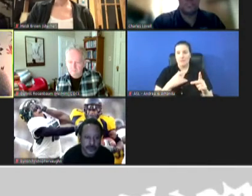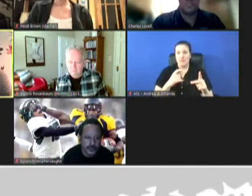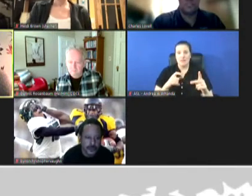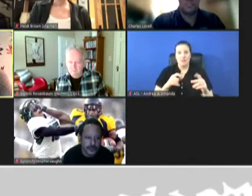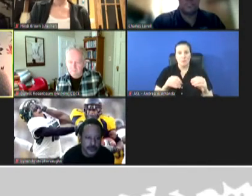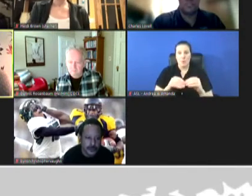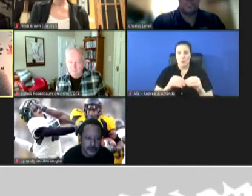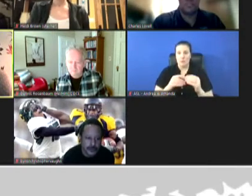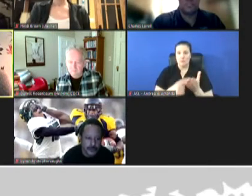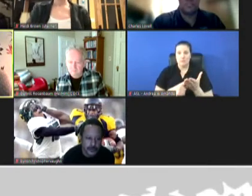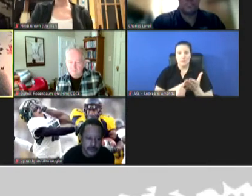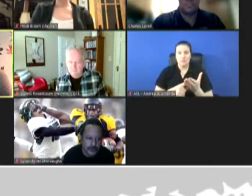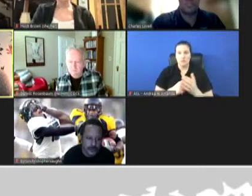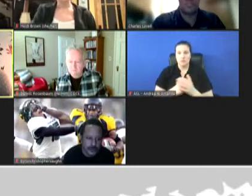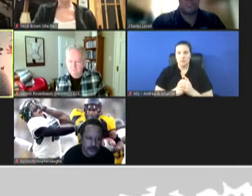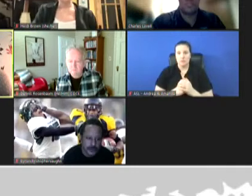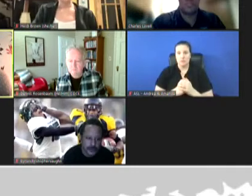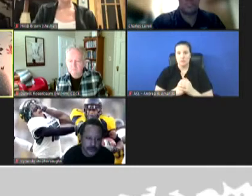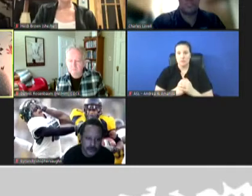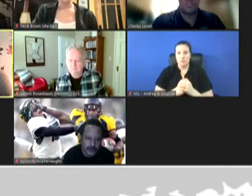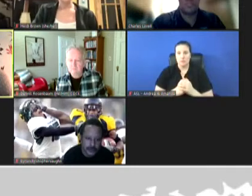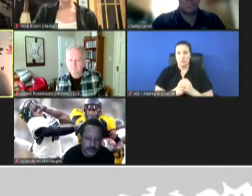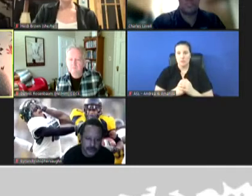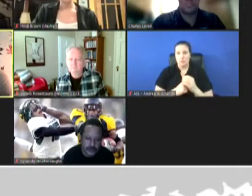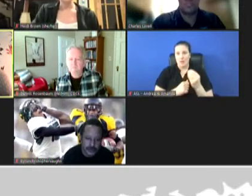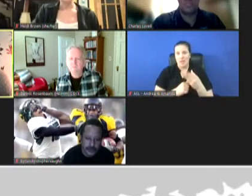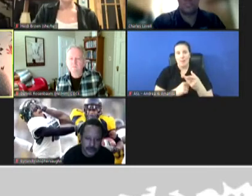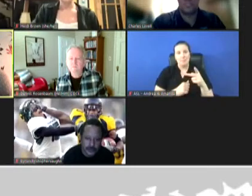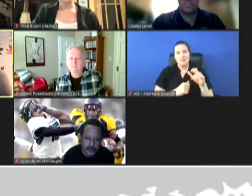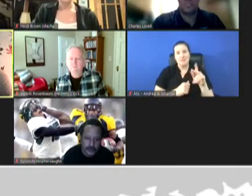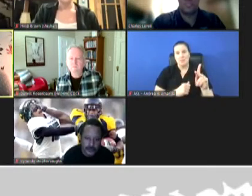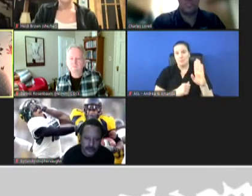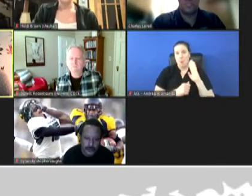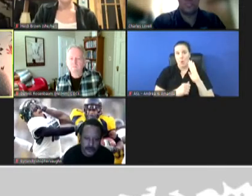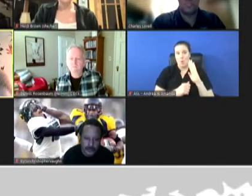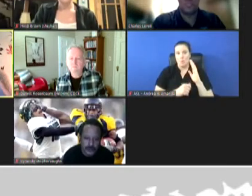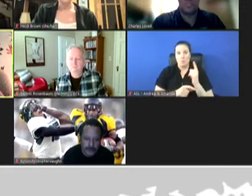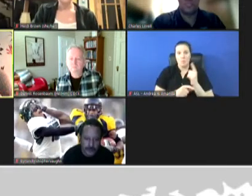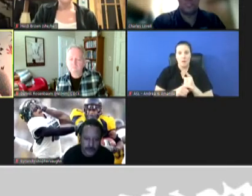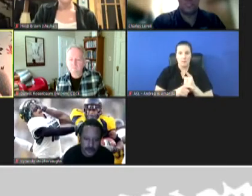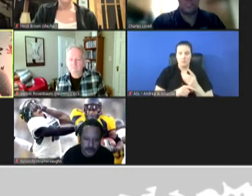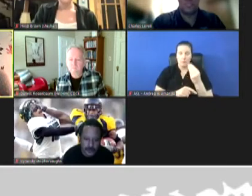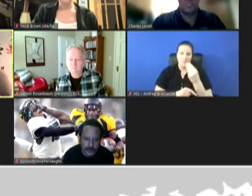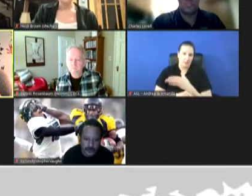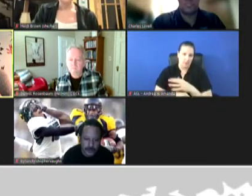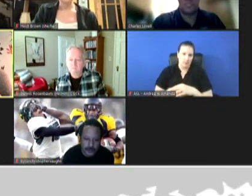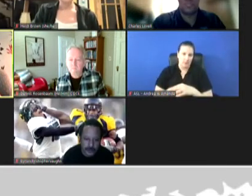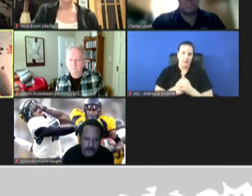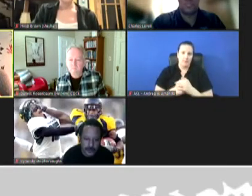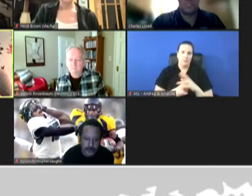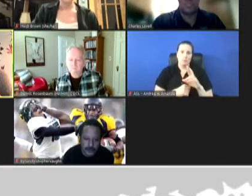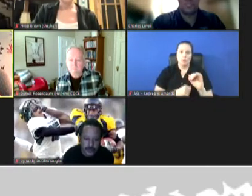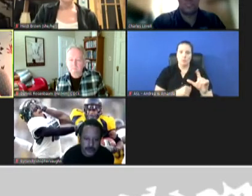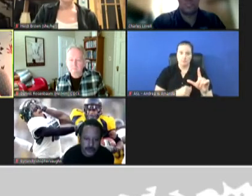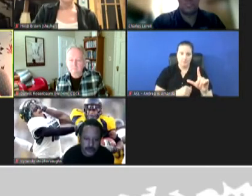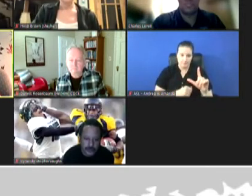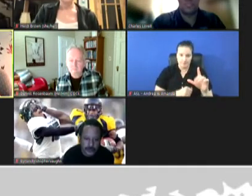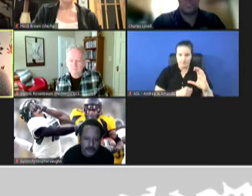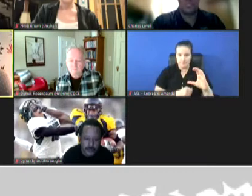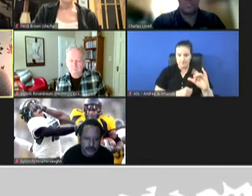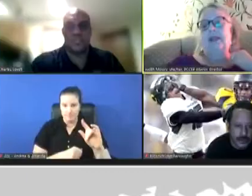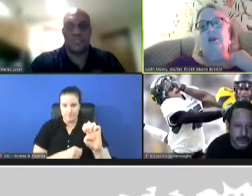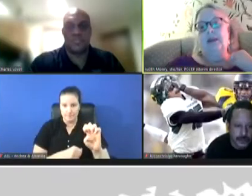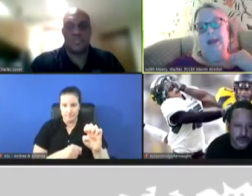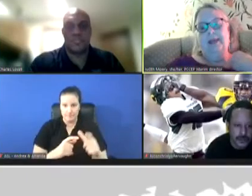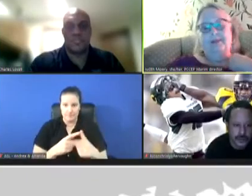more discussion, you know, you can certainly let PCCEP know that, write us, and we will pass that on. So Rochelle and then Celeste, and